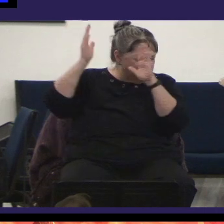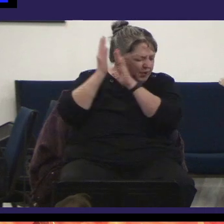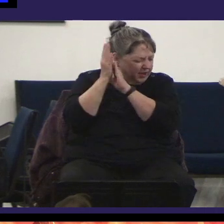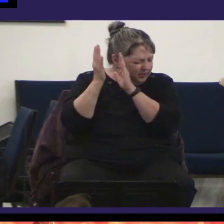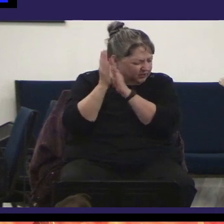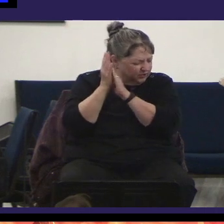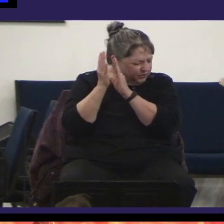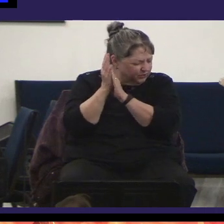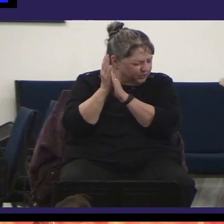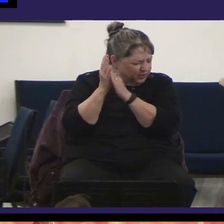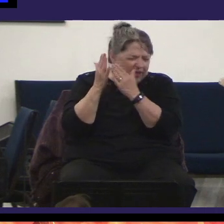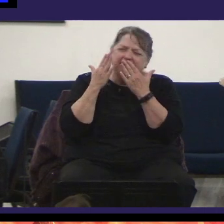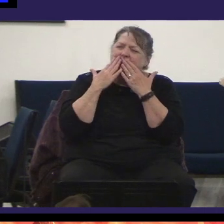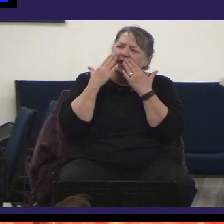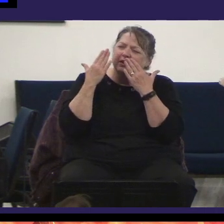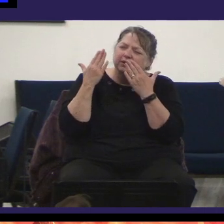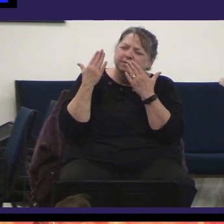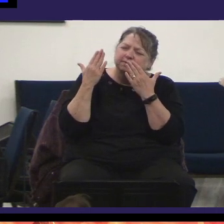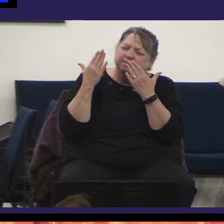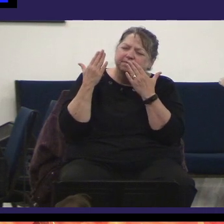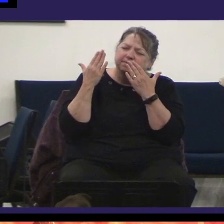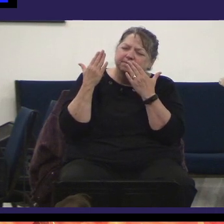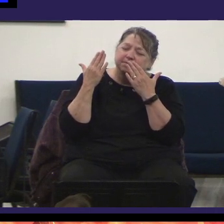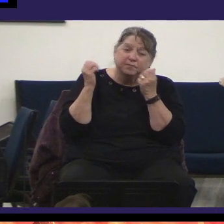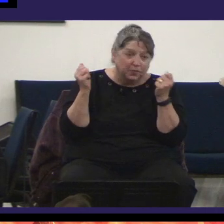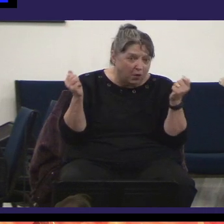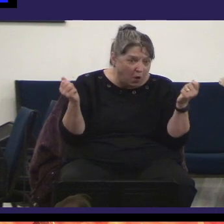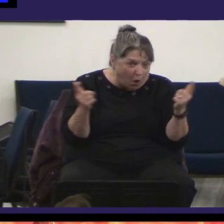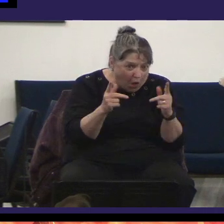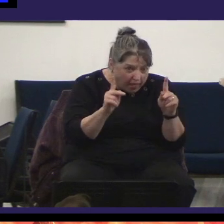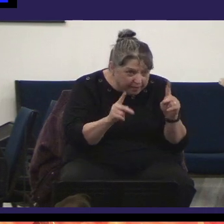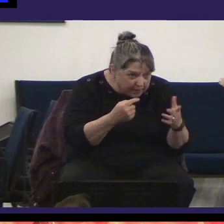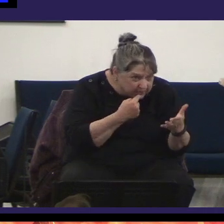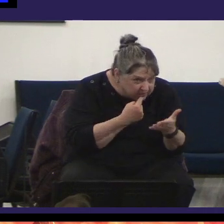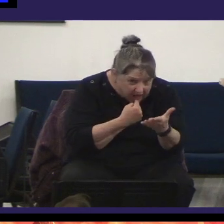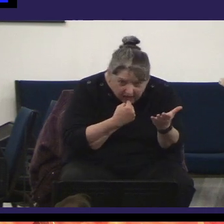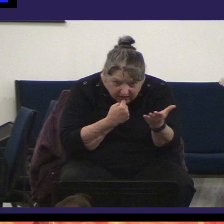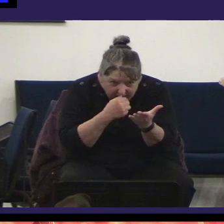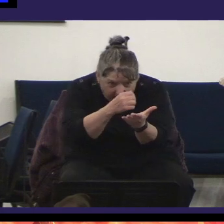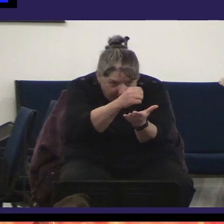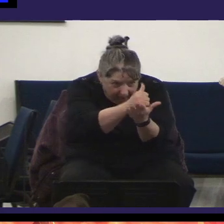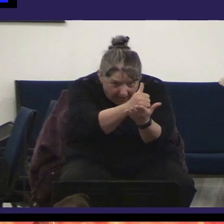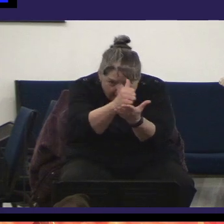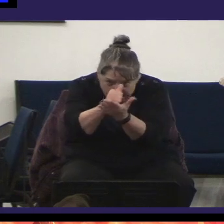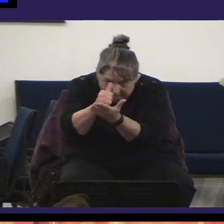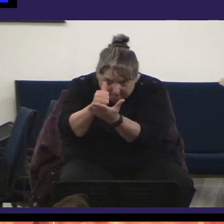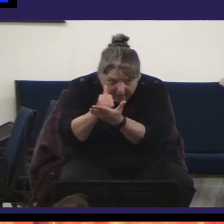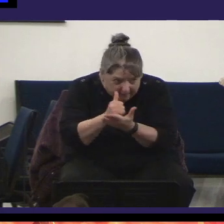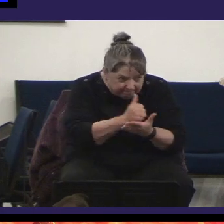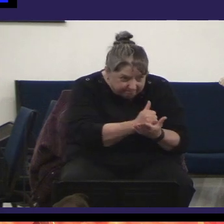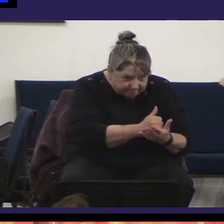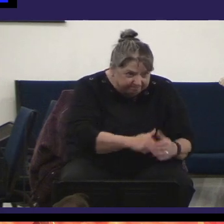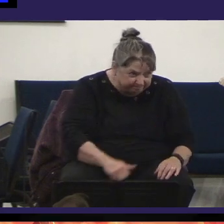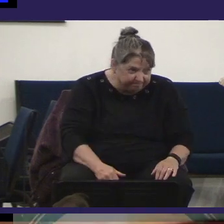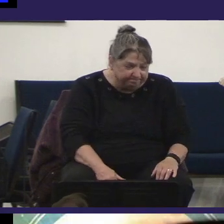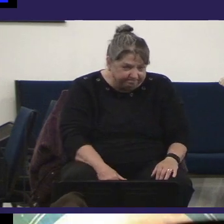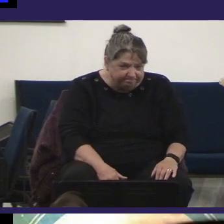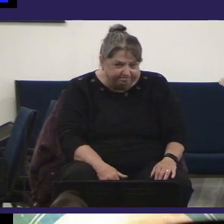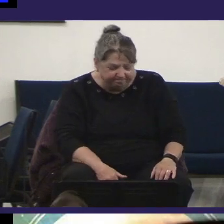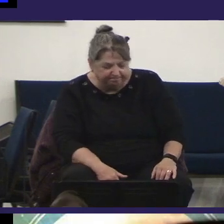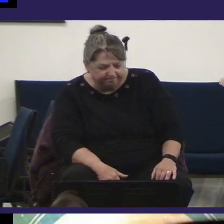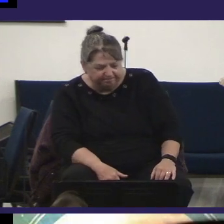we thank you. And all the people together say, amen.